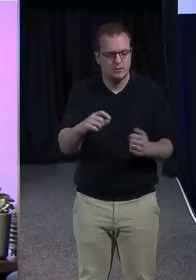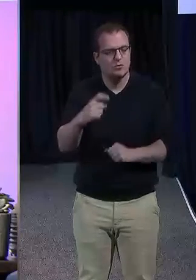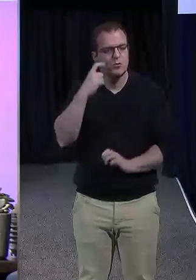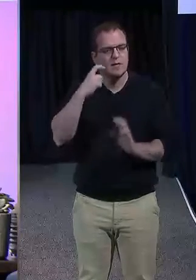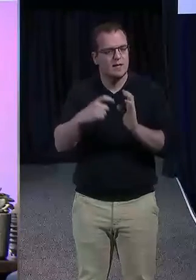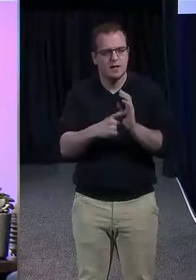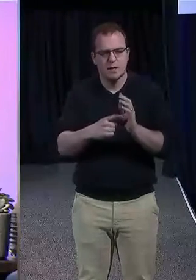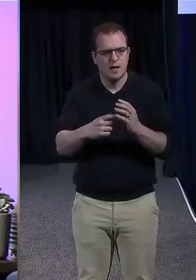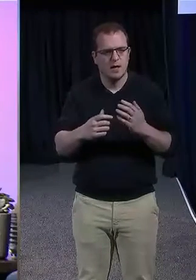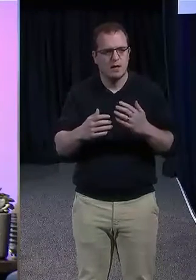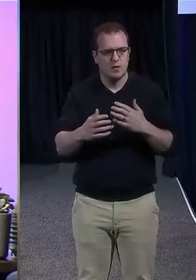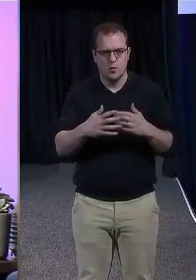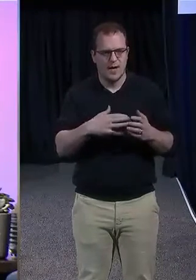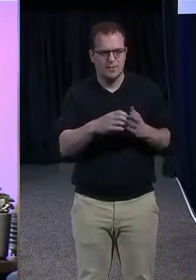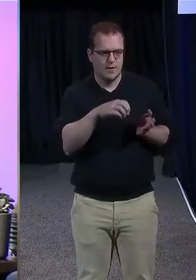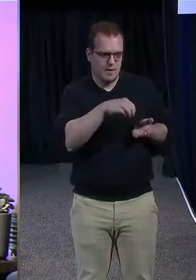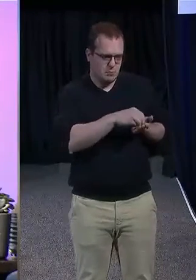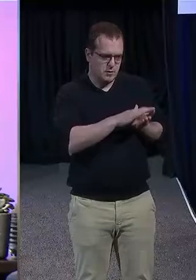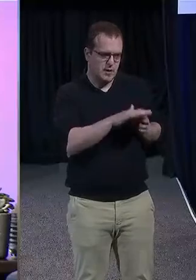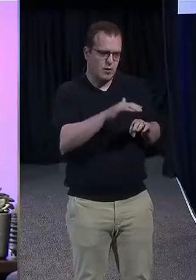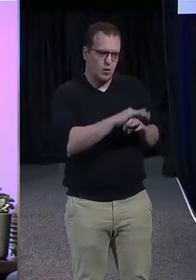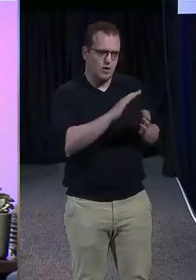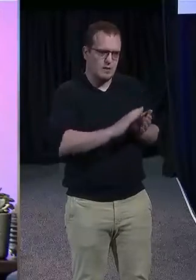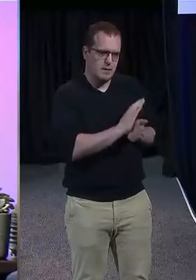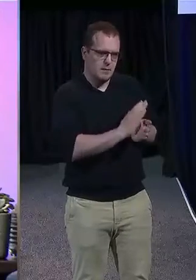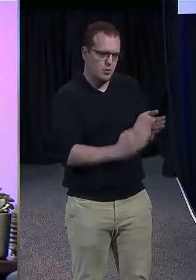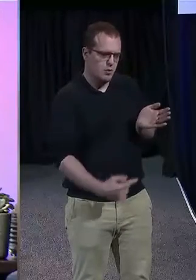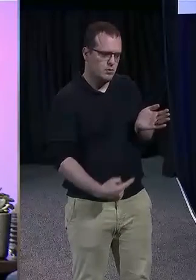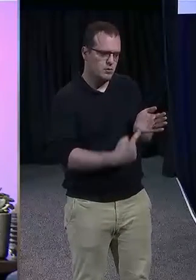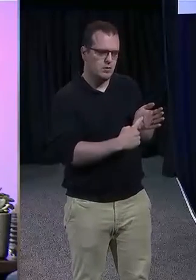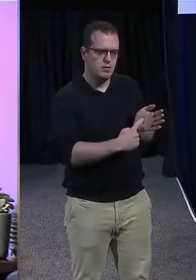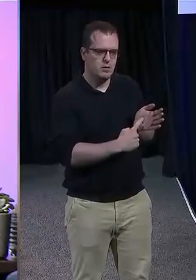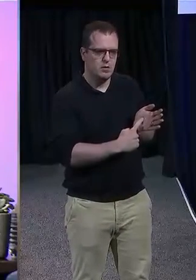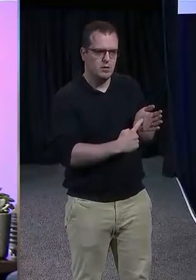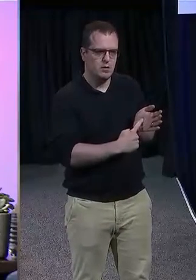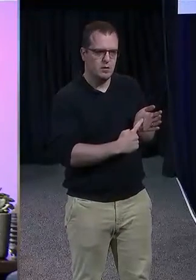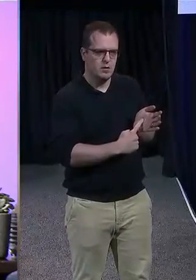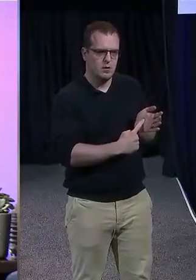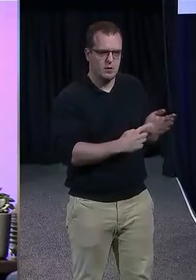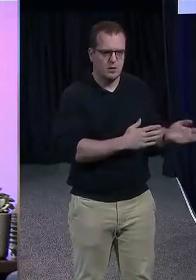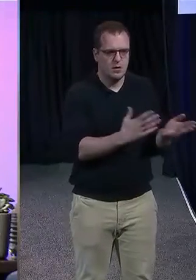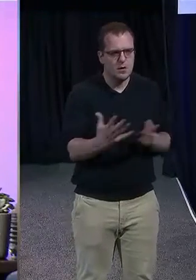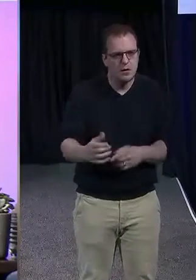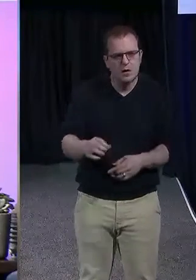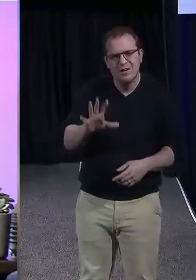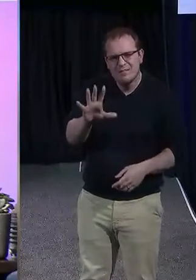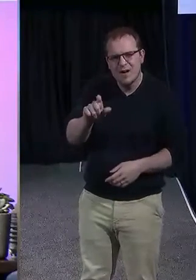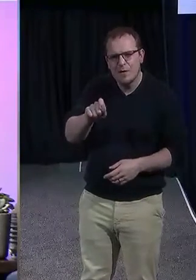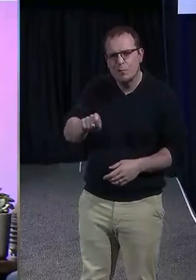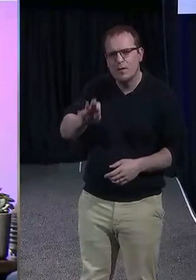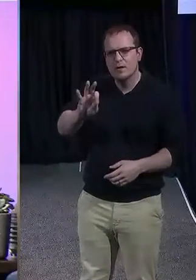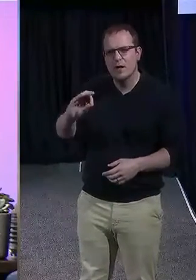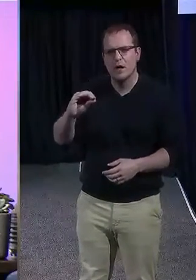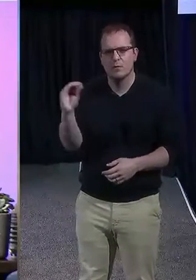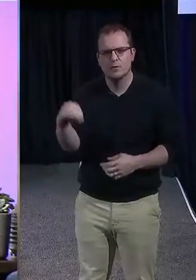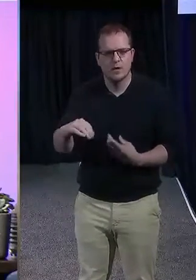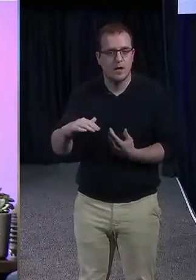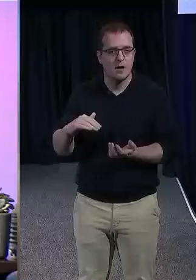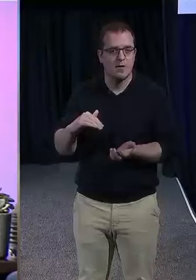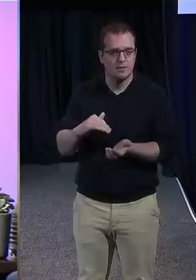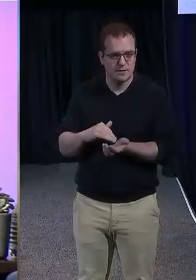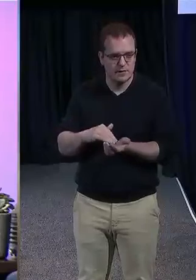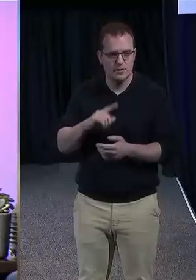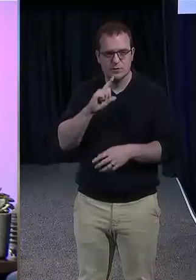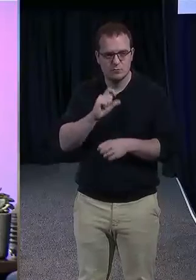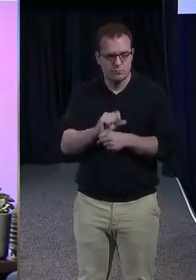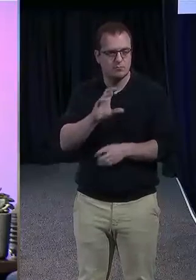they give in the box. And I look at the fact that only 5.9% of the physicians that practice